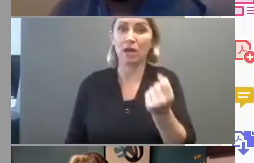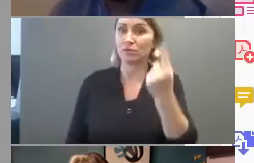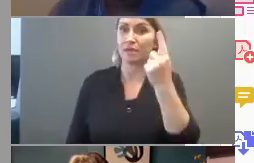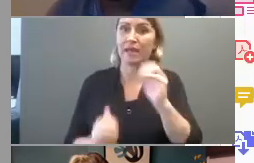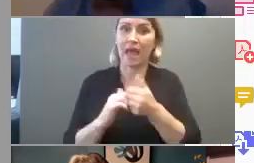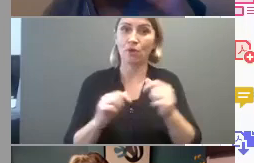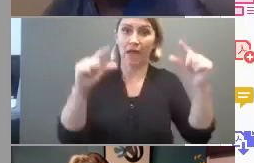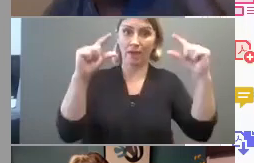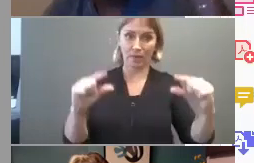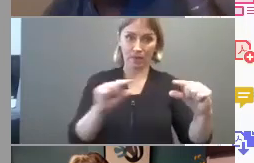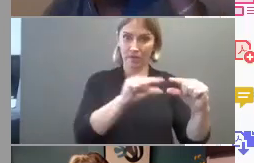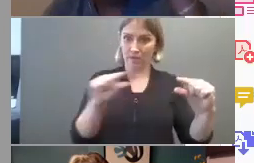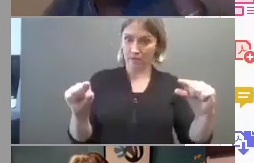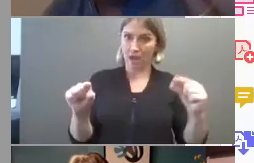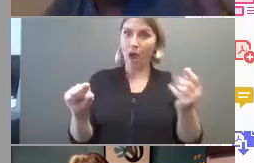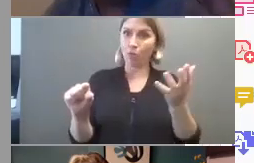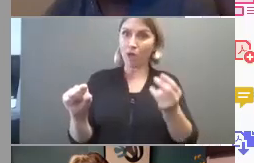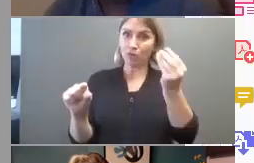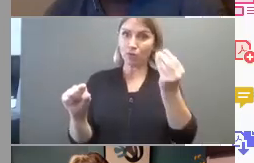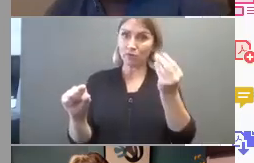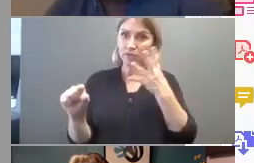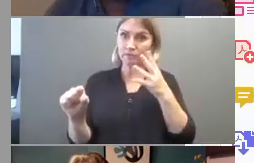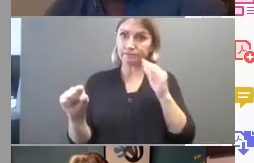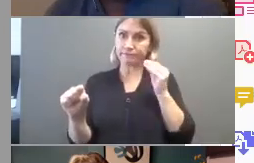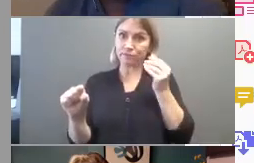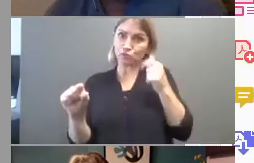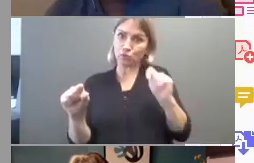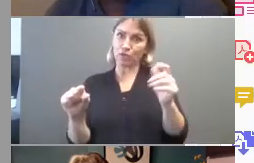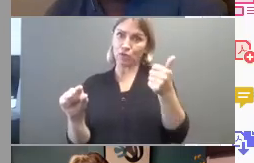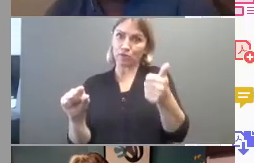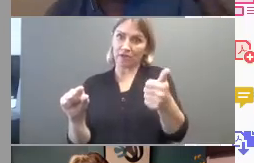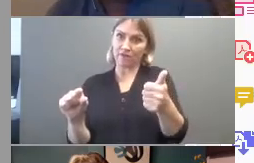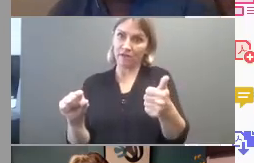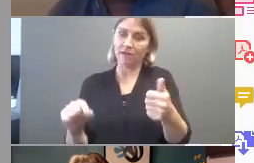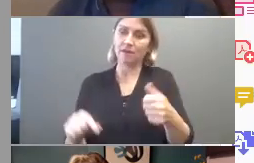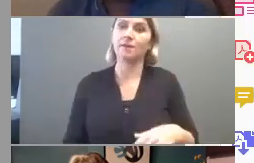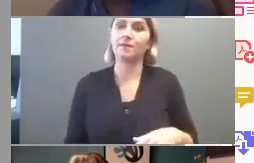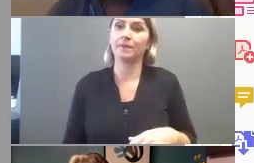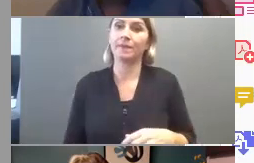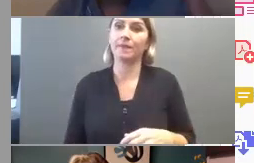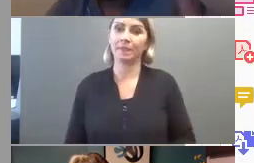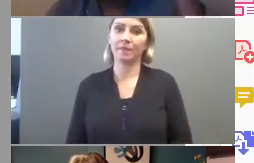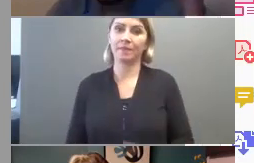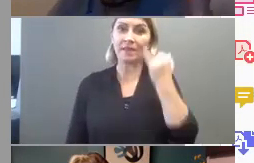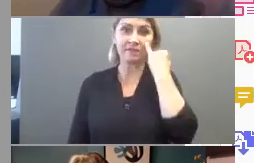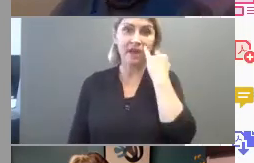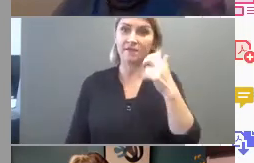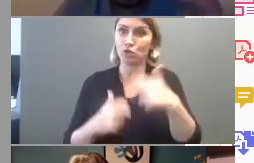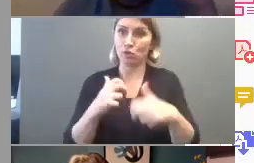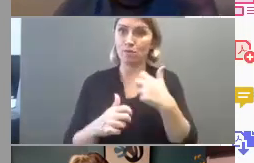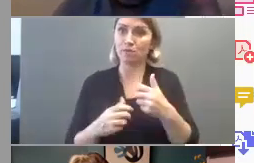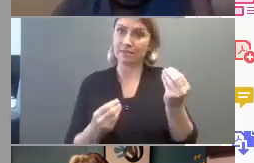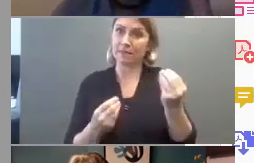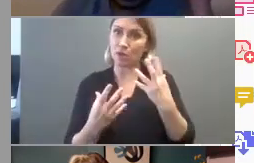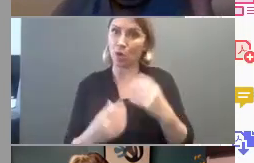here to the value of c, I want you guys to try it out on your own with inequalities equation. Let me know if you have any troubles. I'm not going to stay